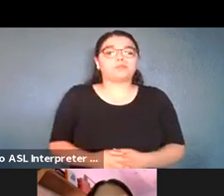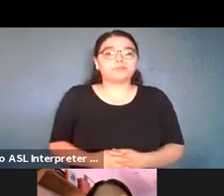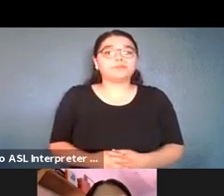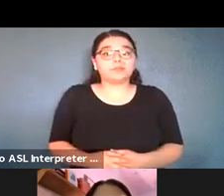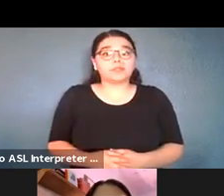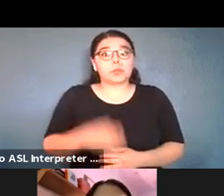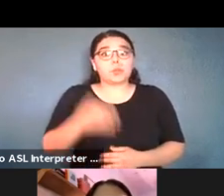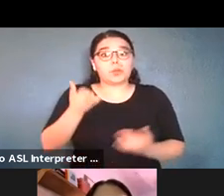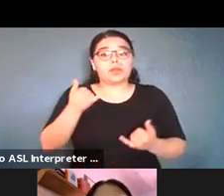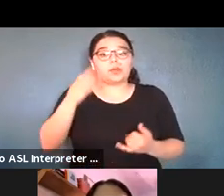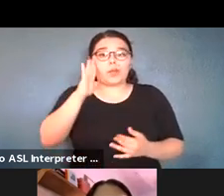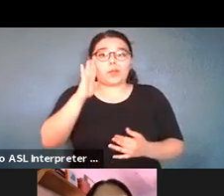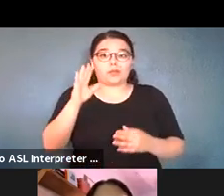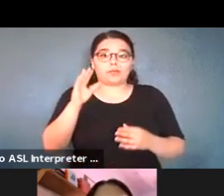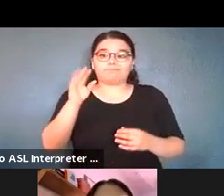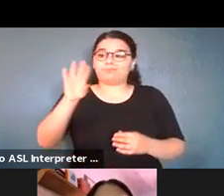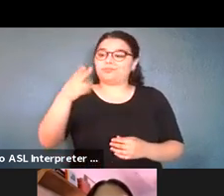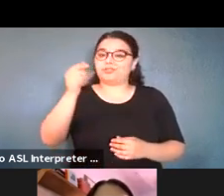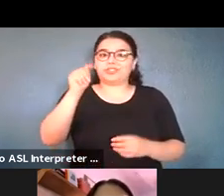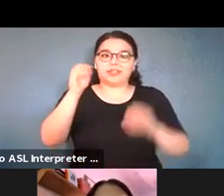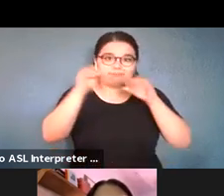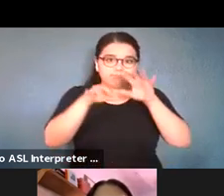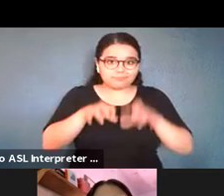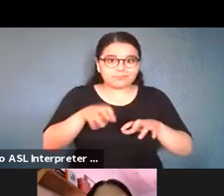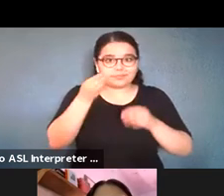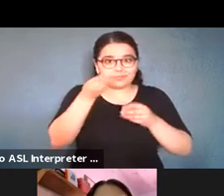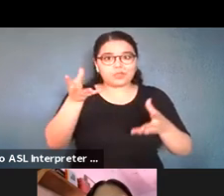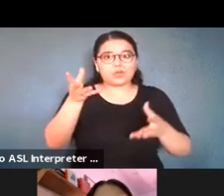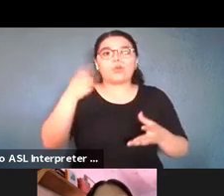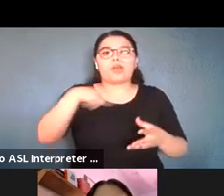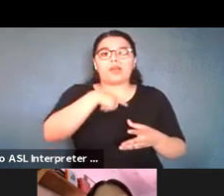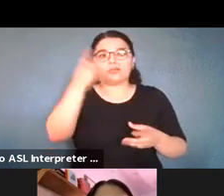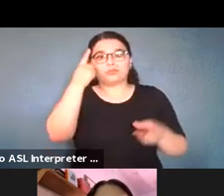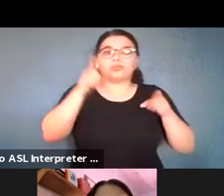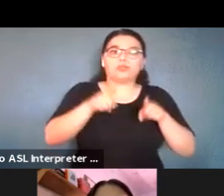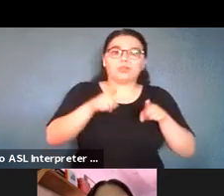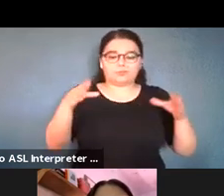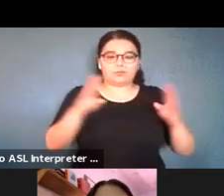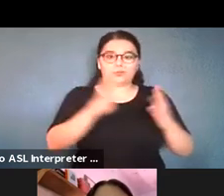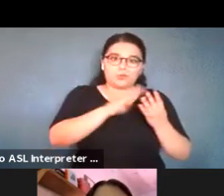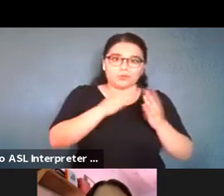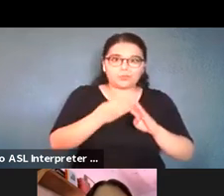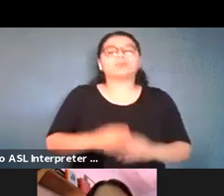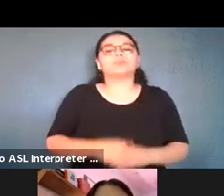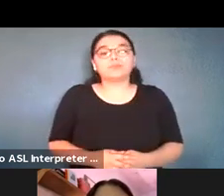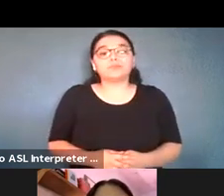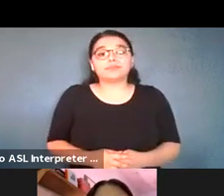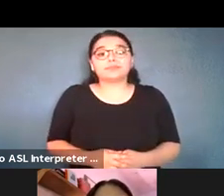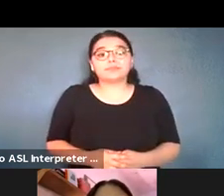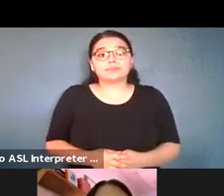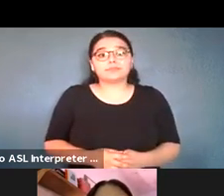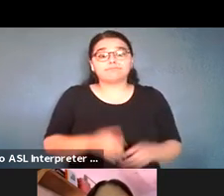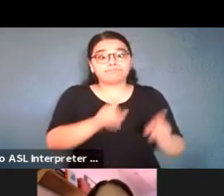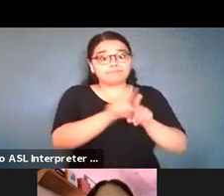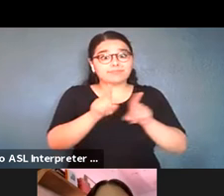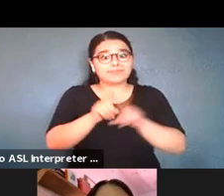chat. There we go. And then I'd also like to note that if at any point you